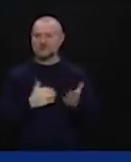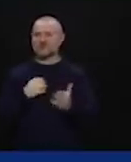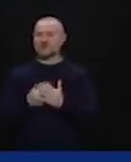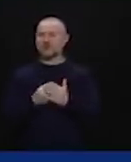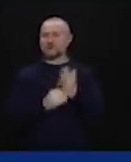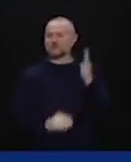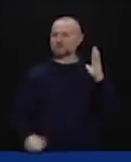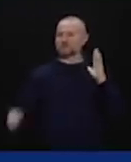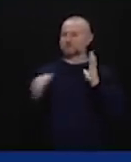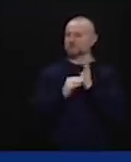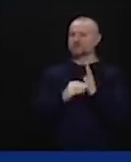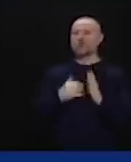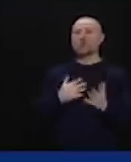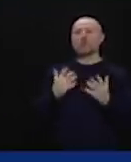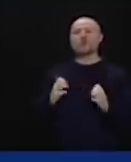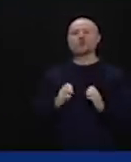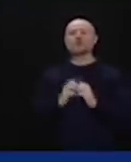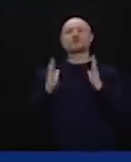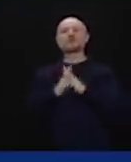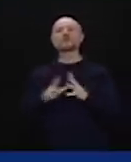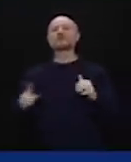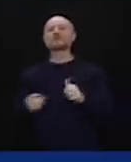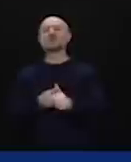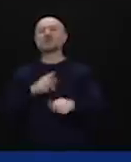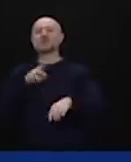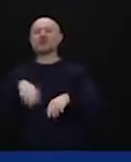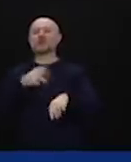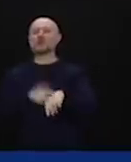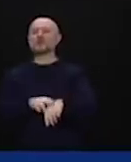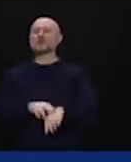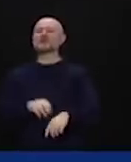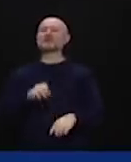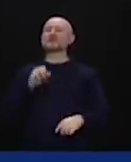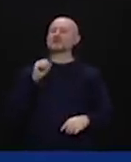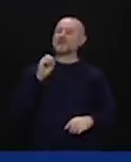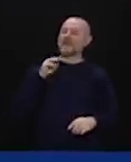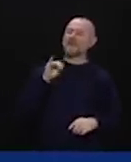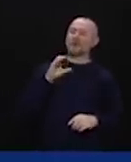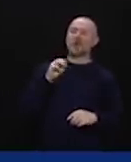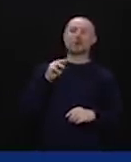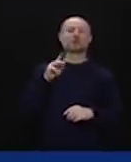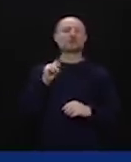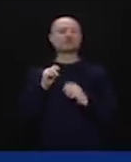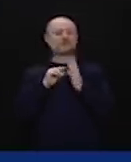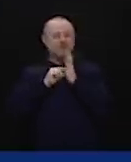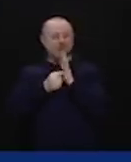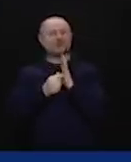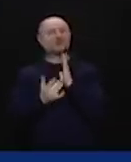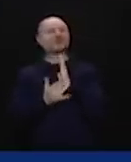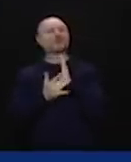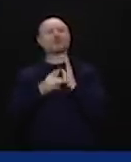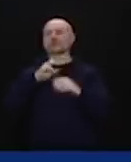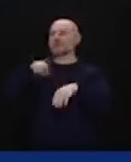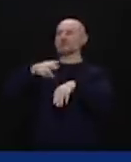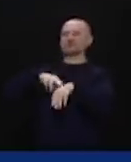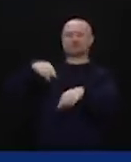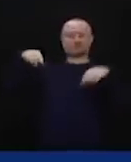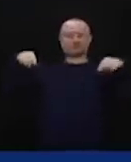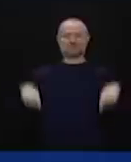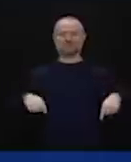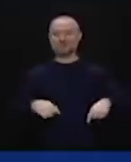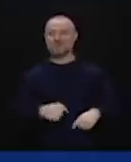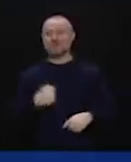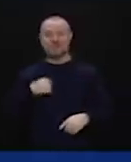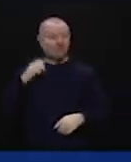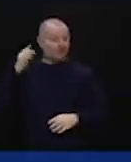the first National Semiconductor Technology Center in the country. And guess what was on my mind when I